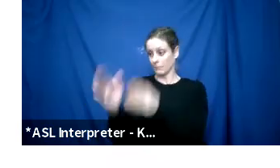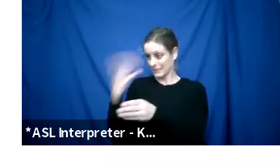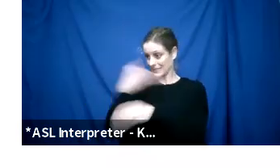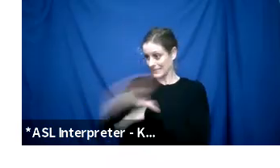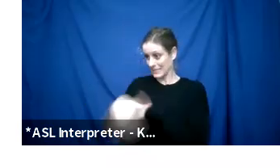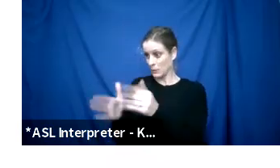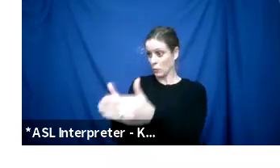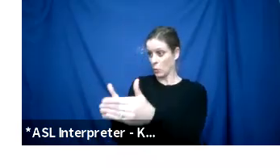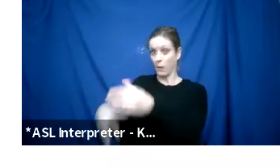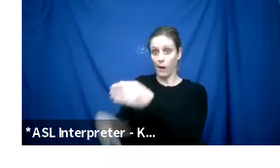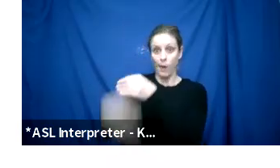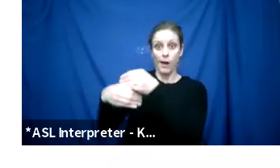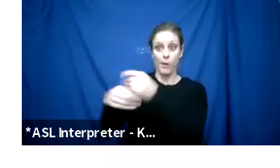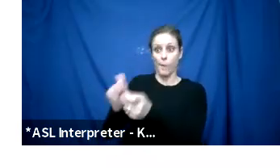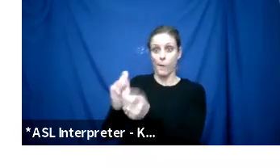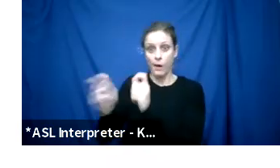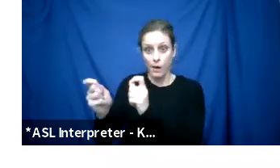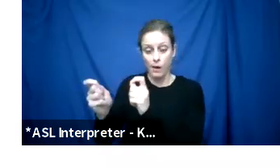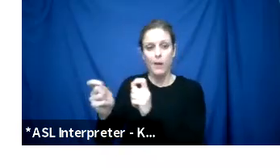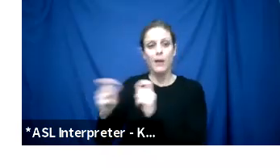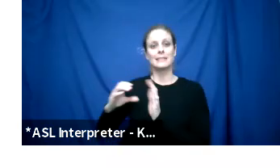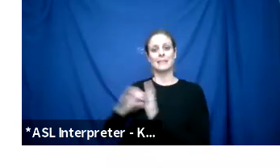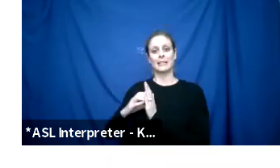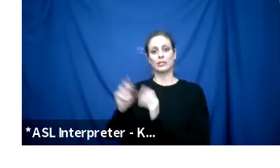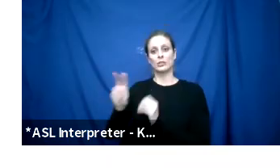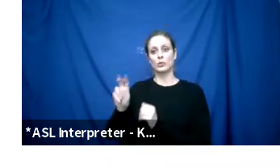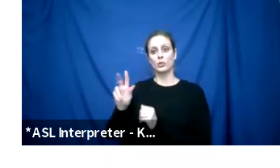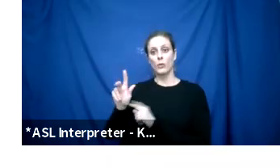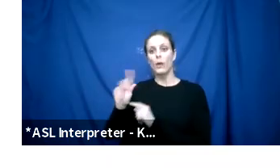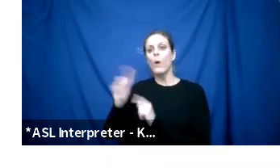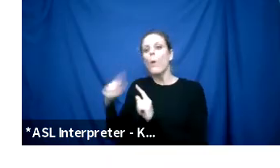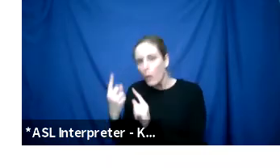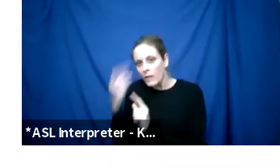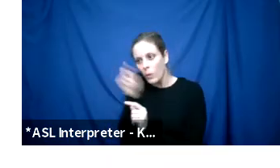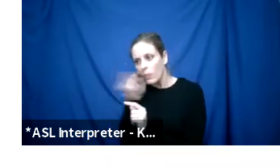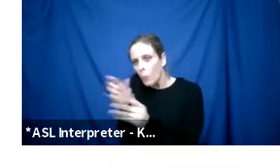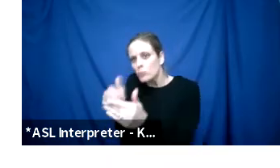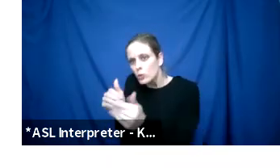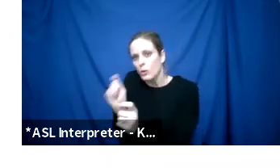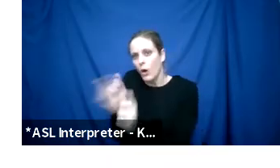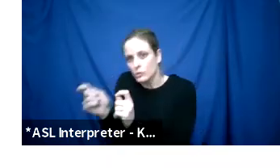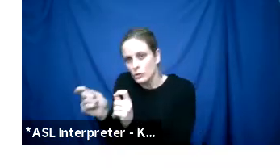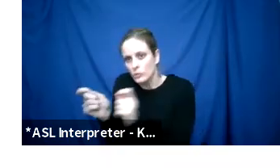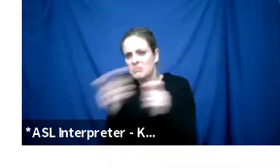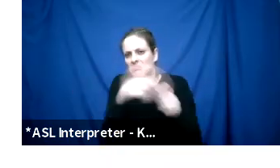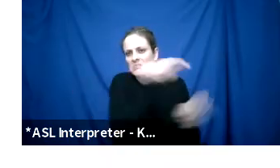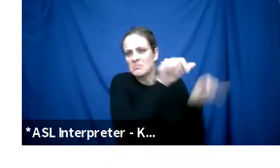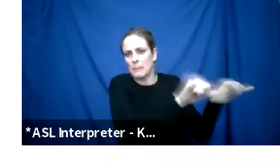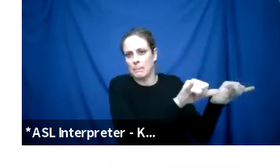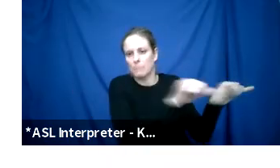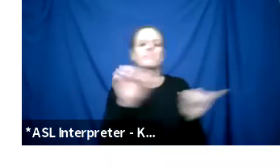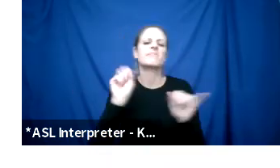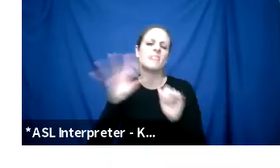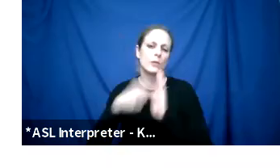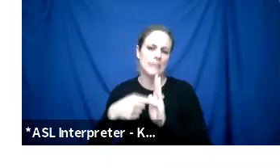requirement of section 223 only apply to the rooms that you are altering or adding. So for example, if